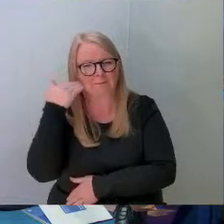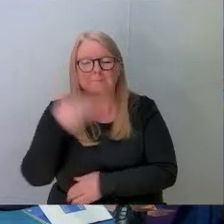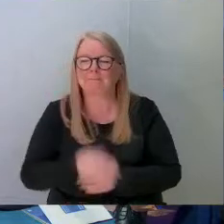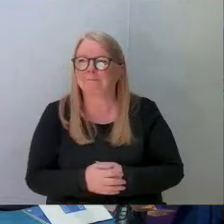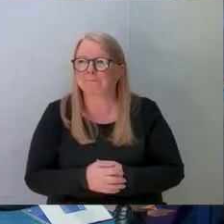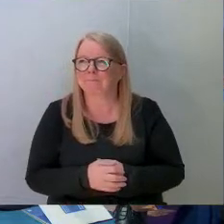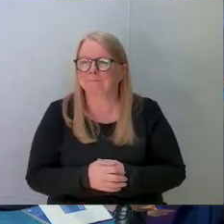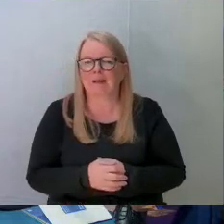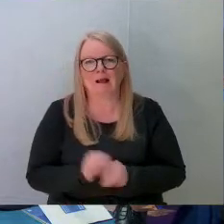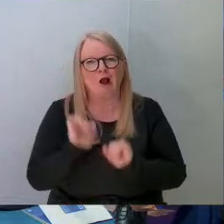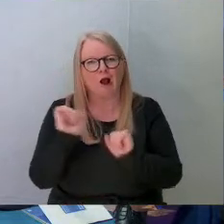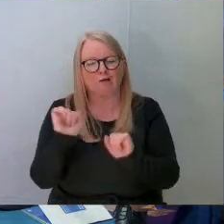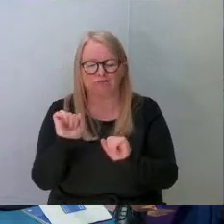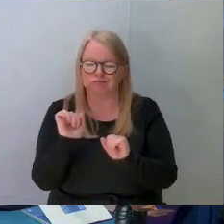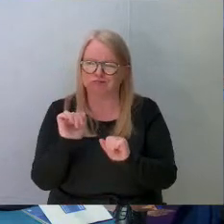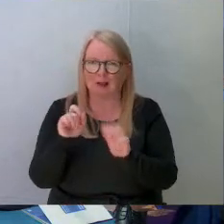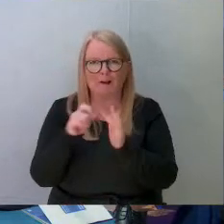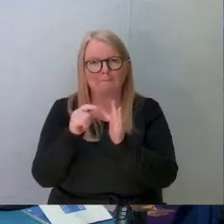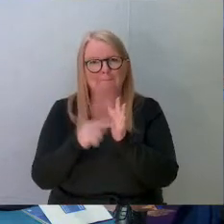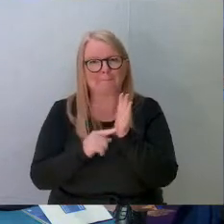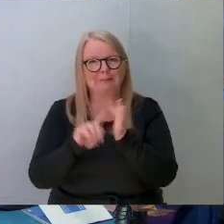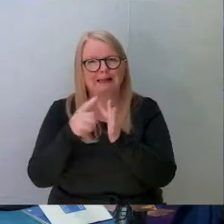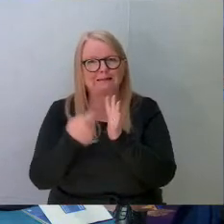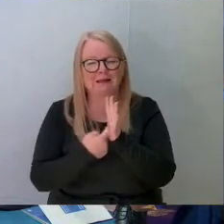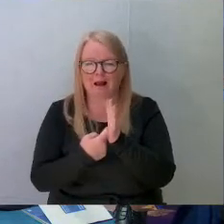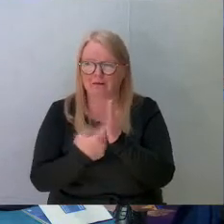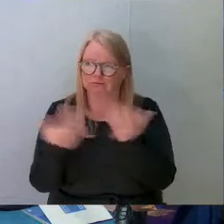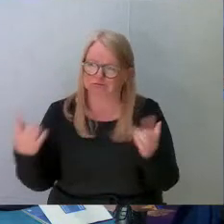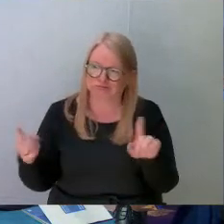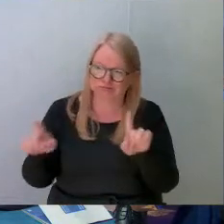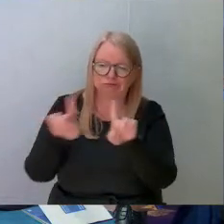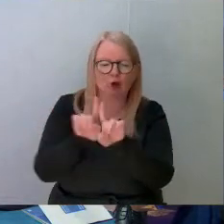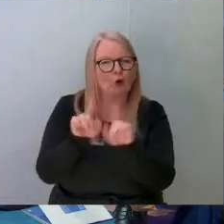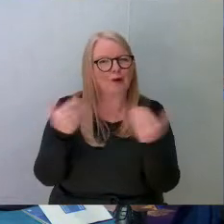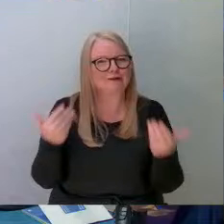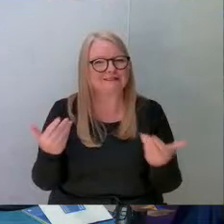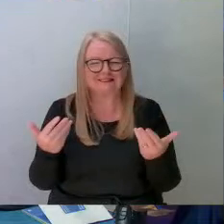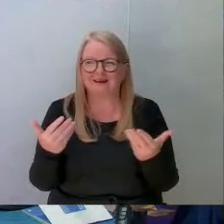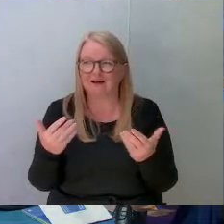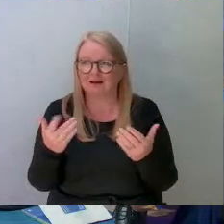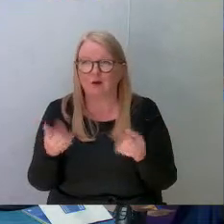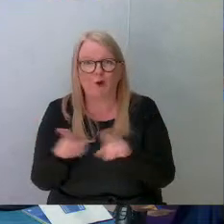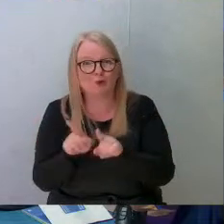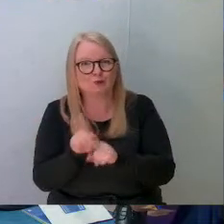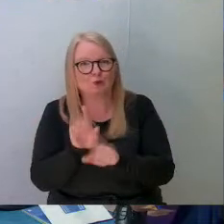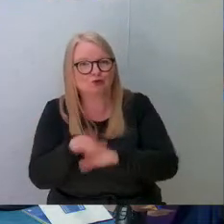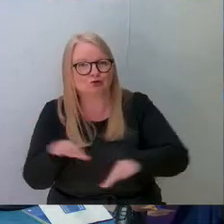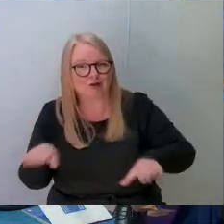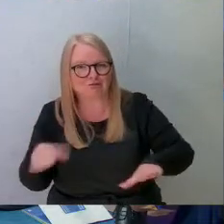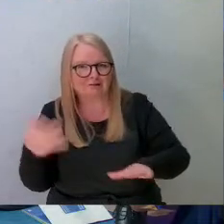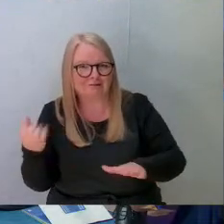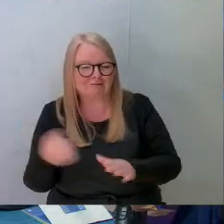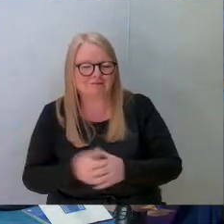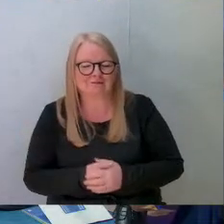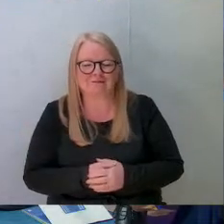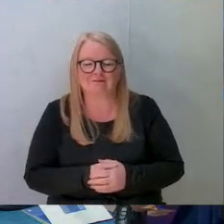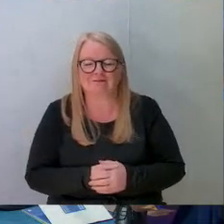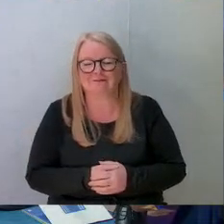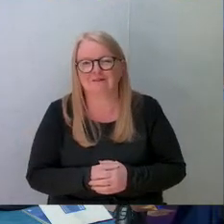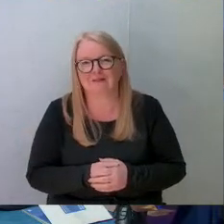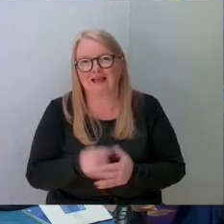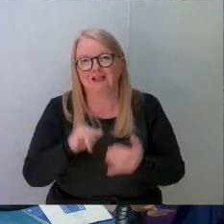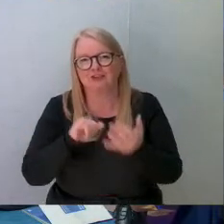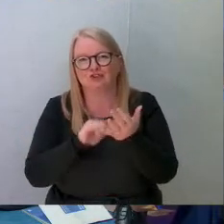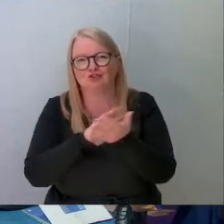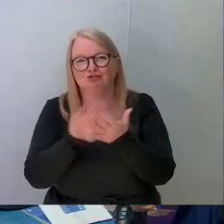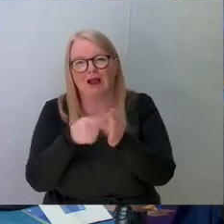epic journey by her husband Peter, who I'm very pleased to say is with us here today, and indeed their children. Sharon is Professor